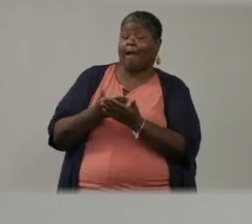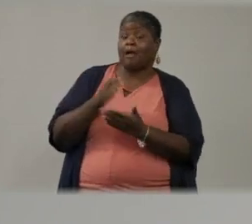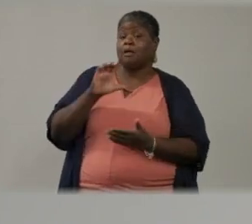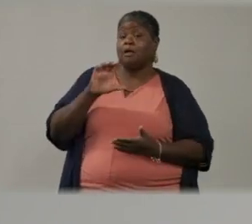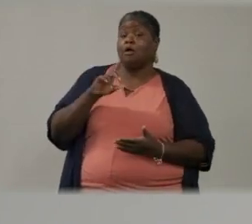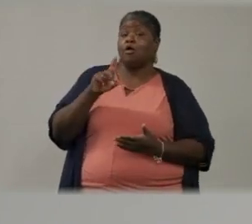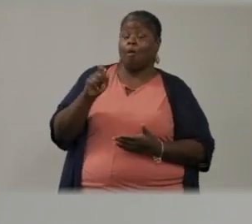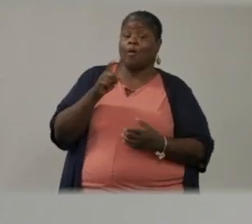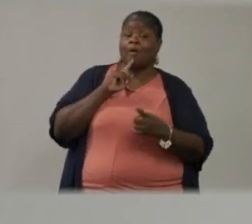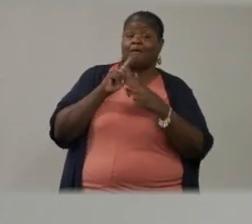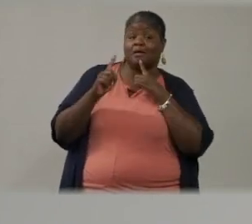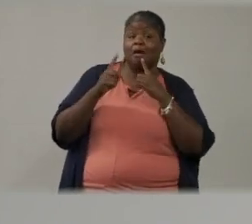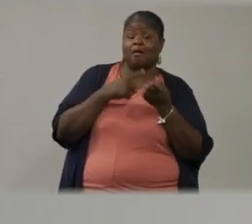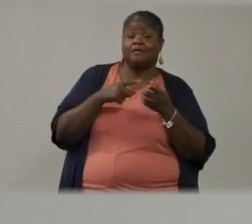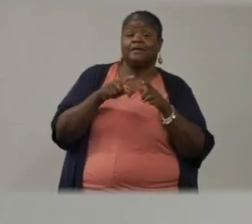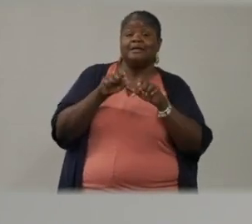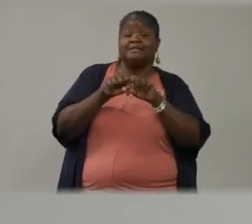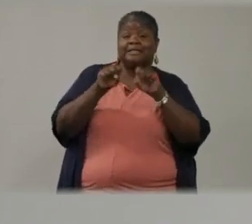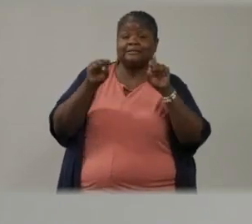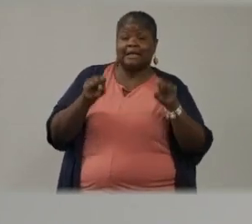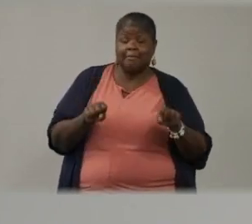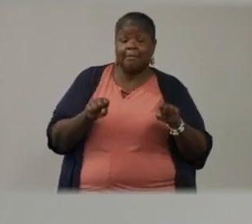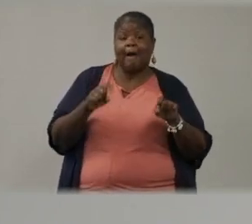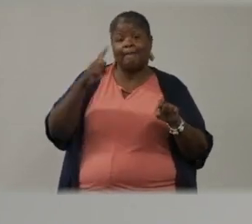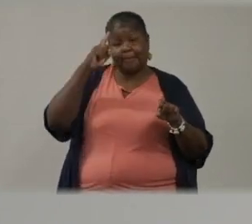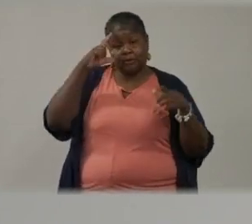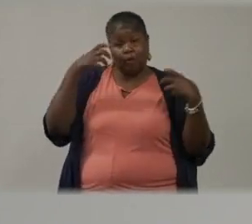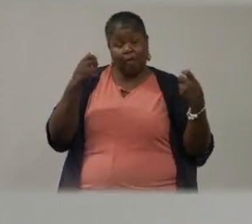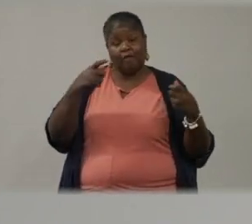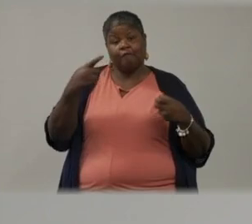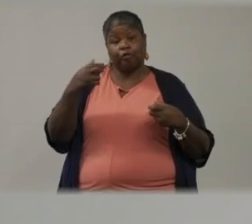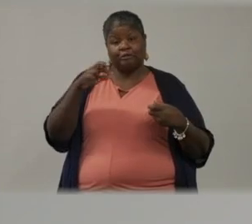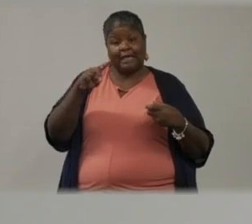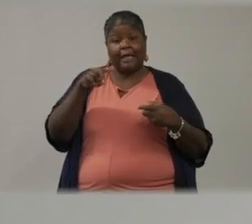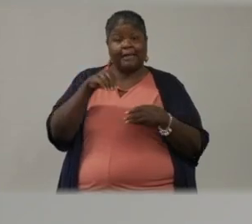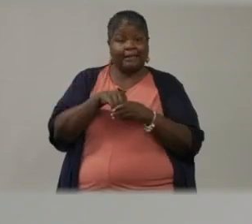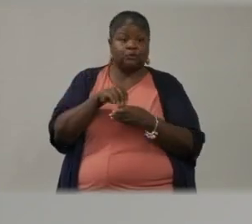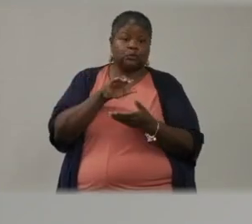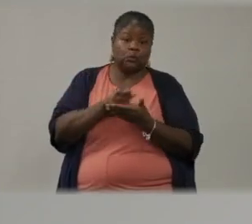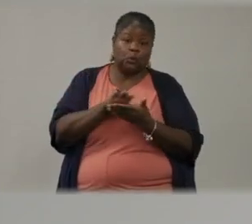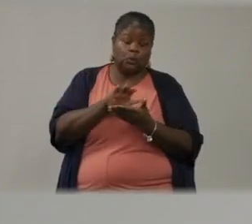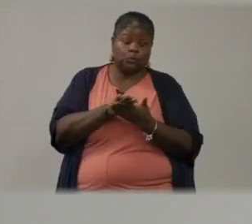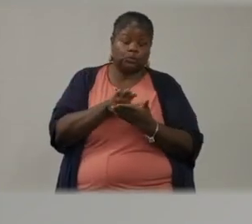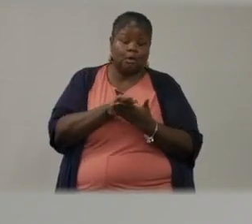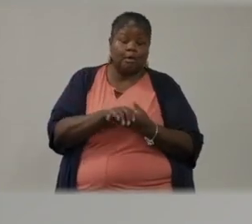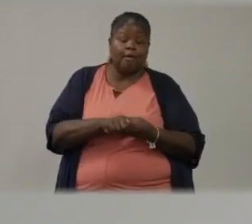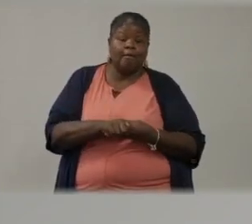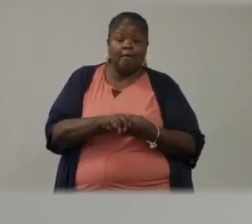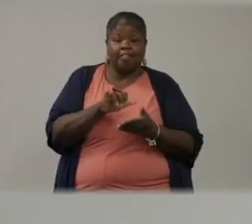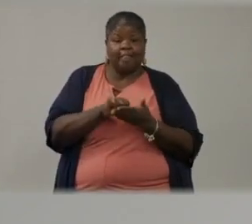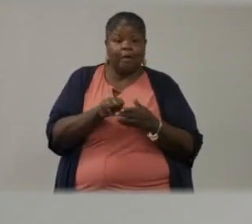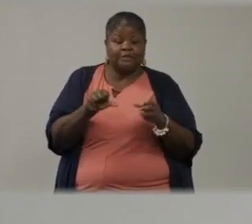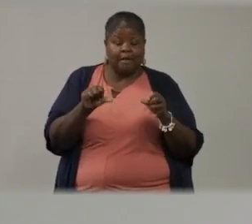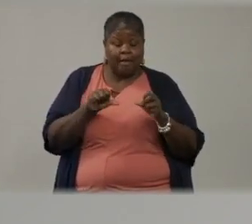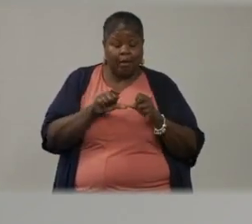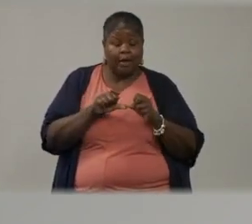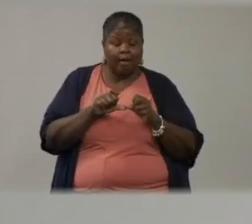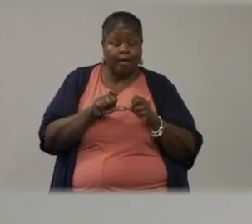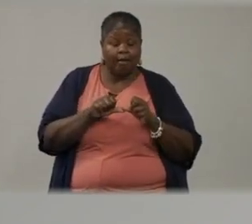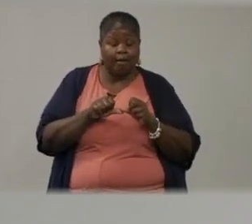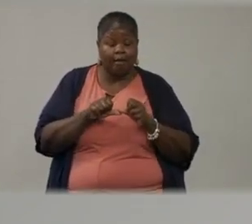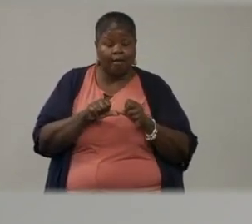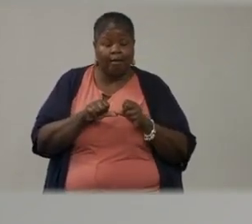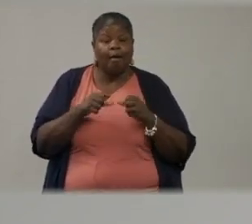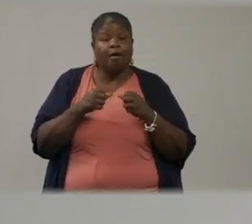having conversations systemically about rolling out mental health first aid to the schools. So, that was an area in which it took a